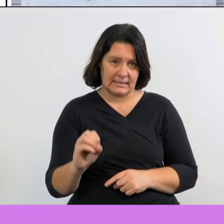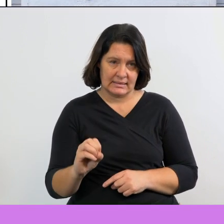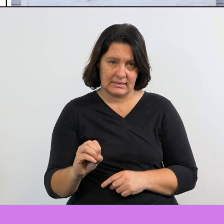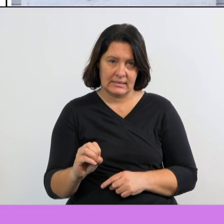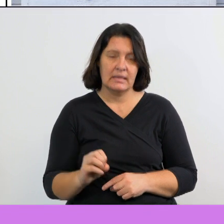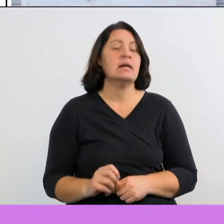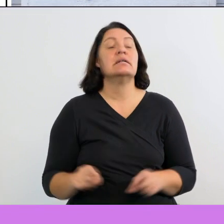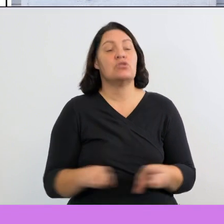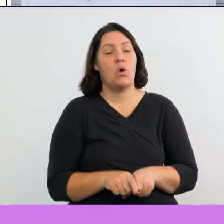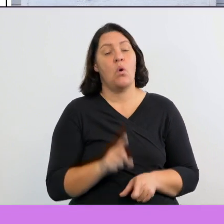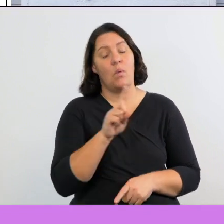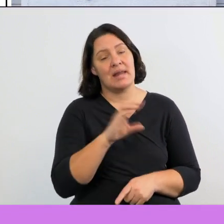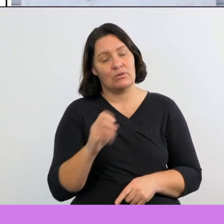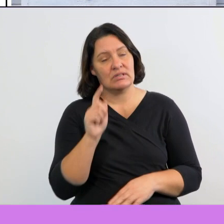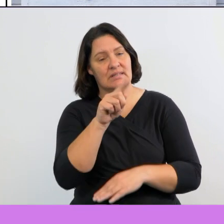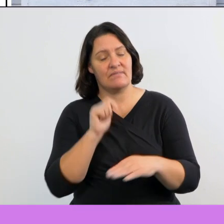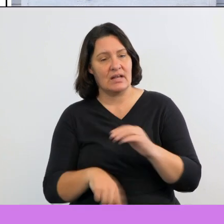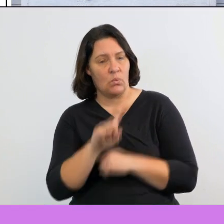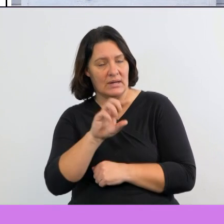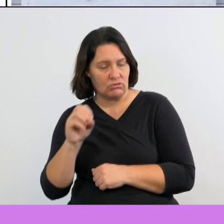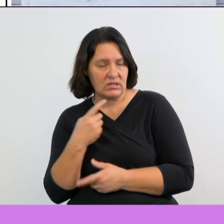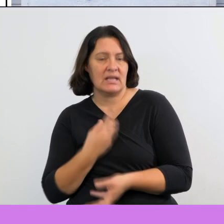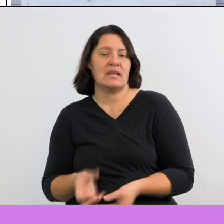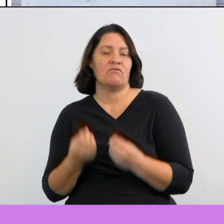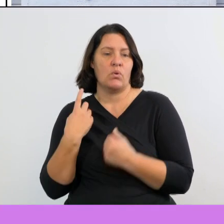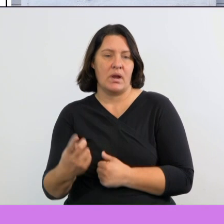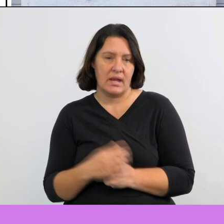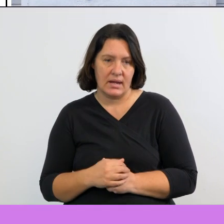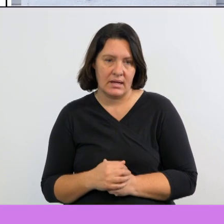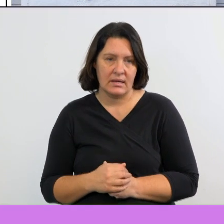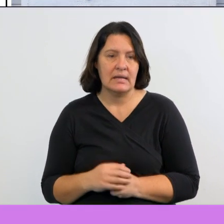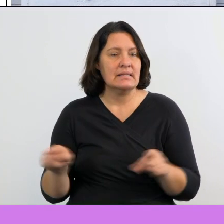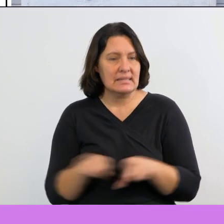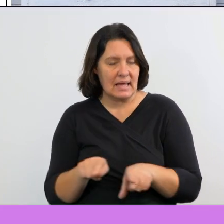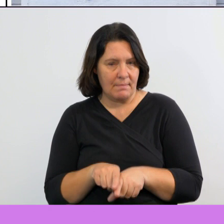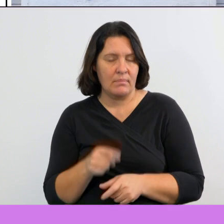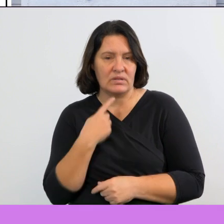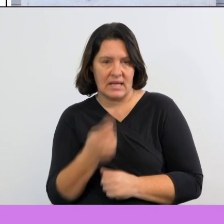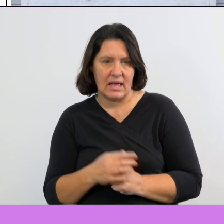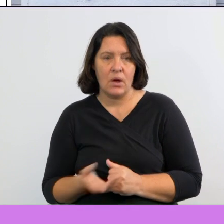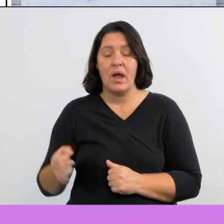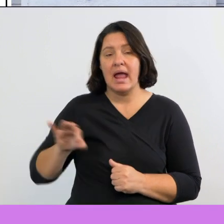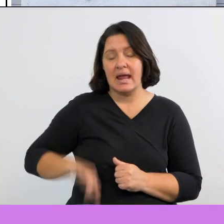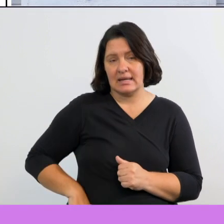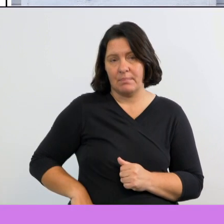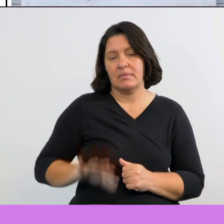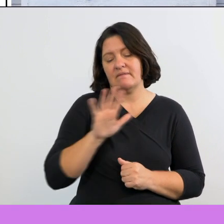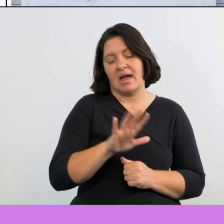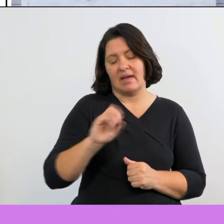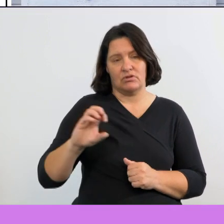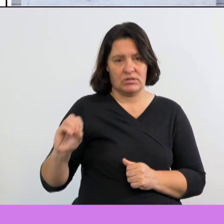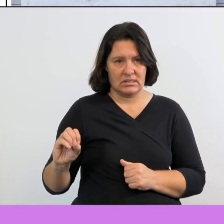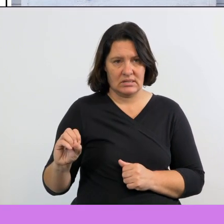100, but I can also say 100 divided by 100 gives you 1. Same thing is going to apply here. So I'm saying the income